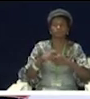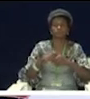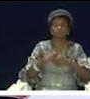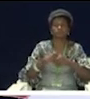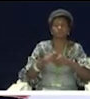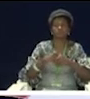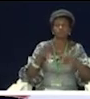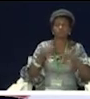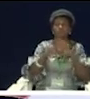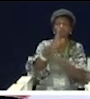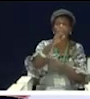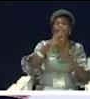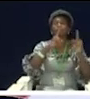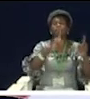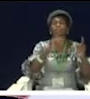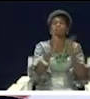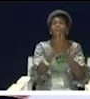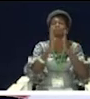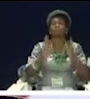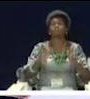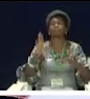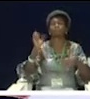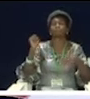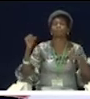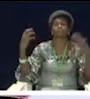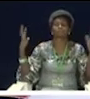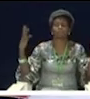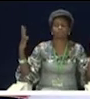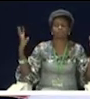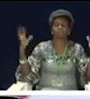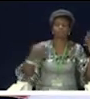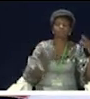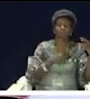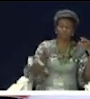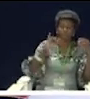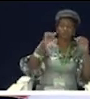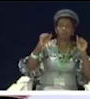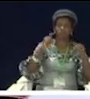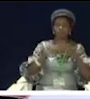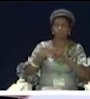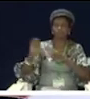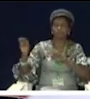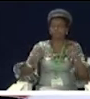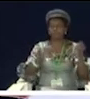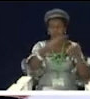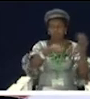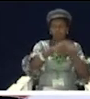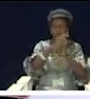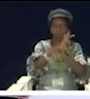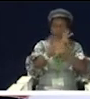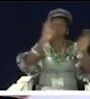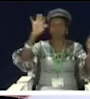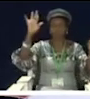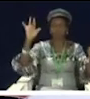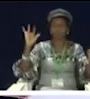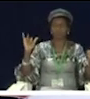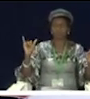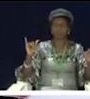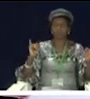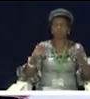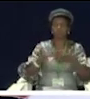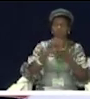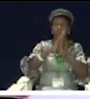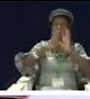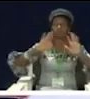But God answers prayers. We are still able to move about freely in